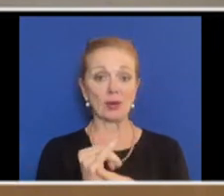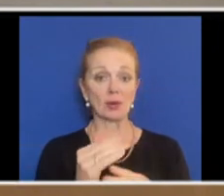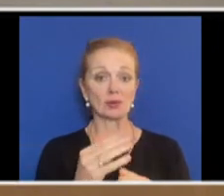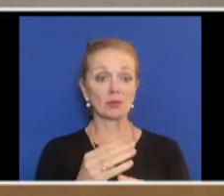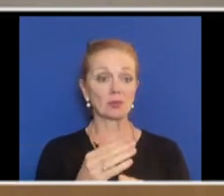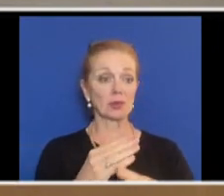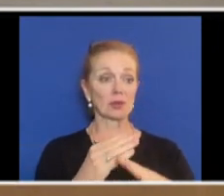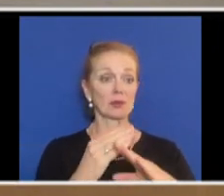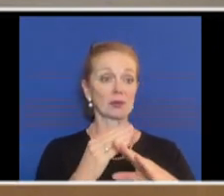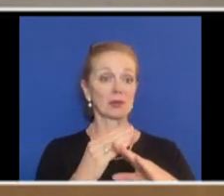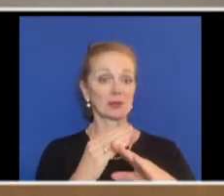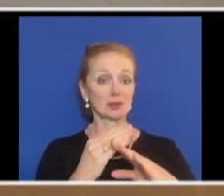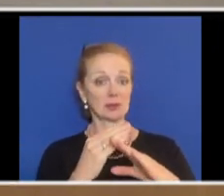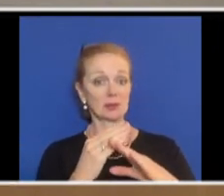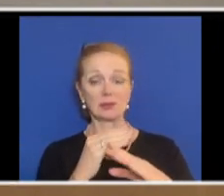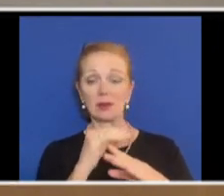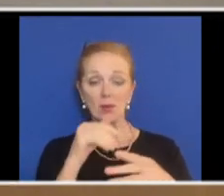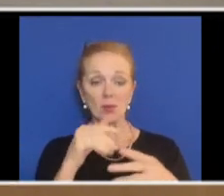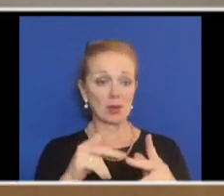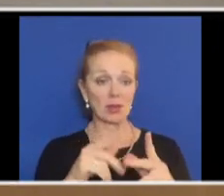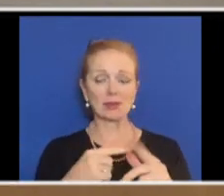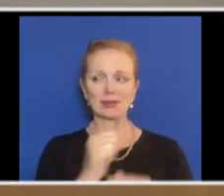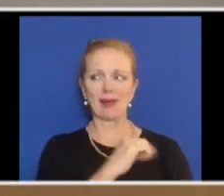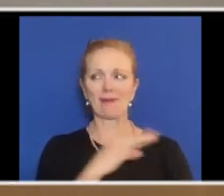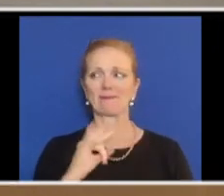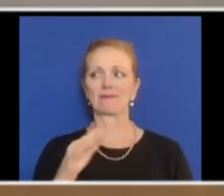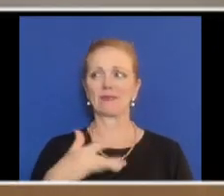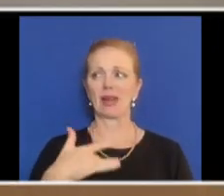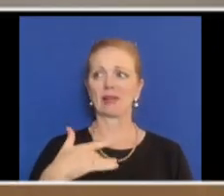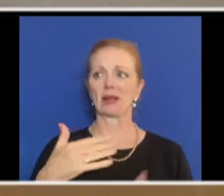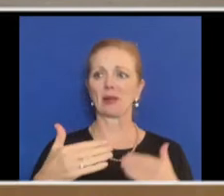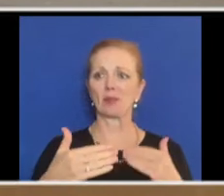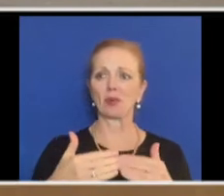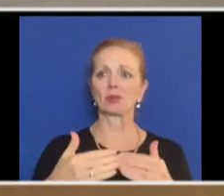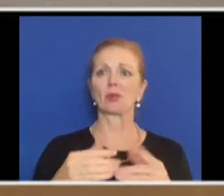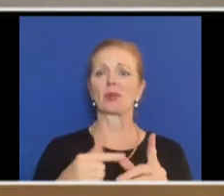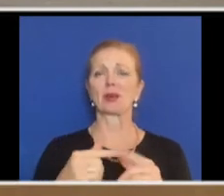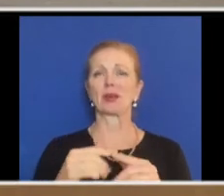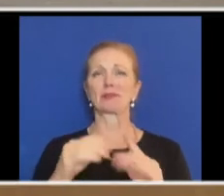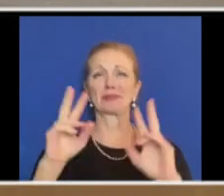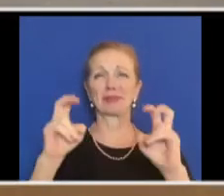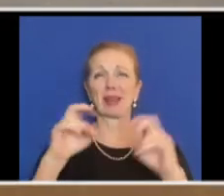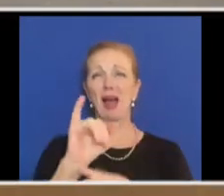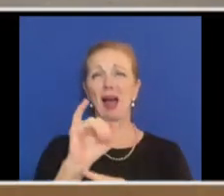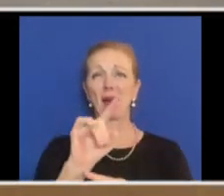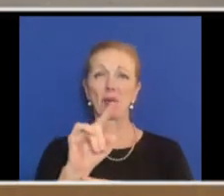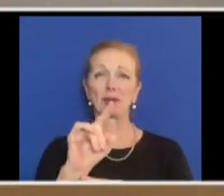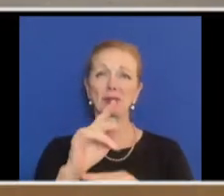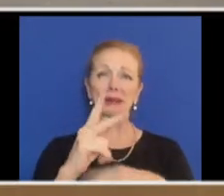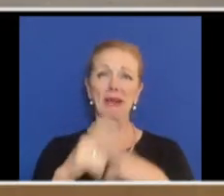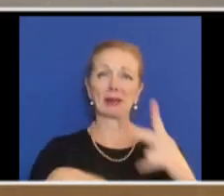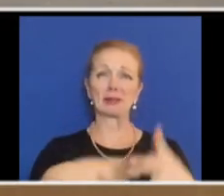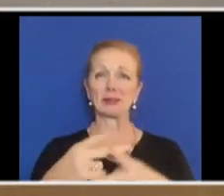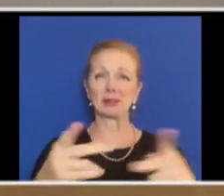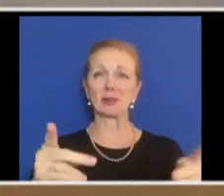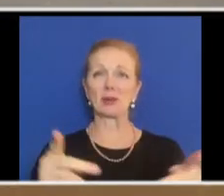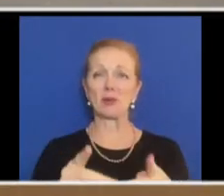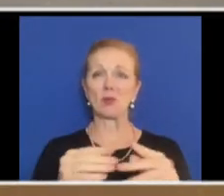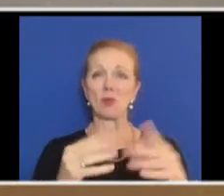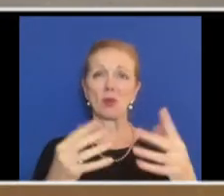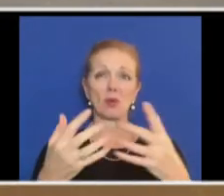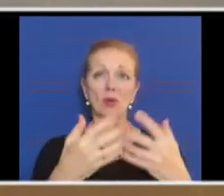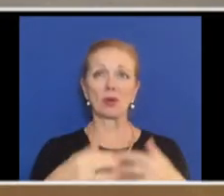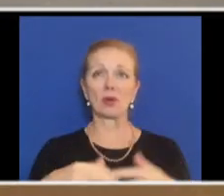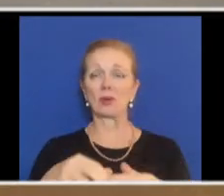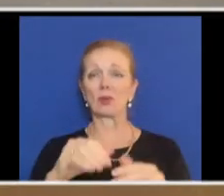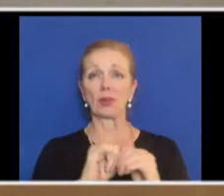through this petition staff felt that they got close enough to that more of an i1 type District which would be more compatible with IMU and